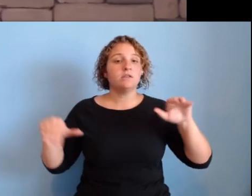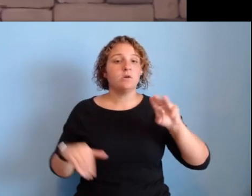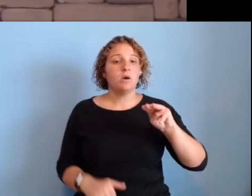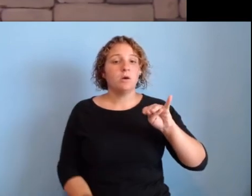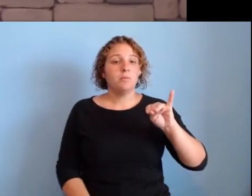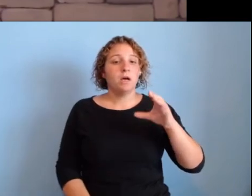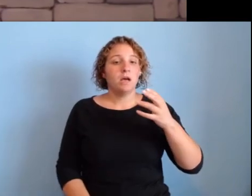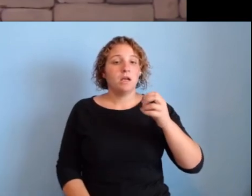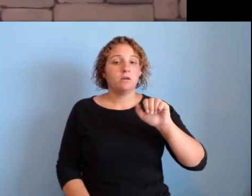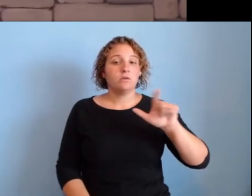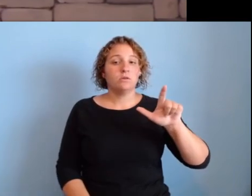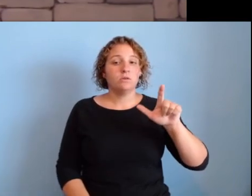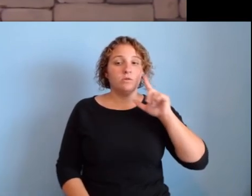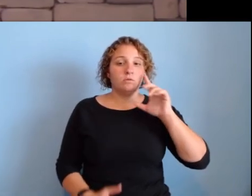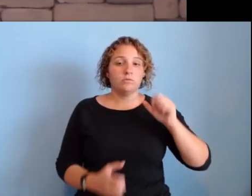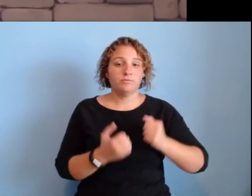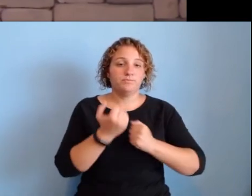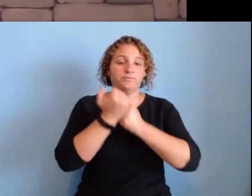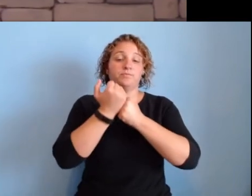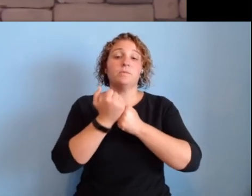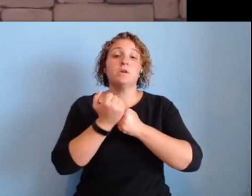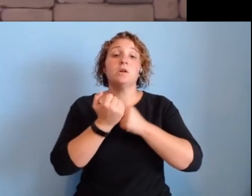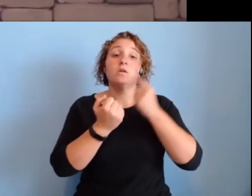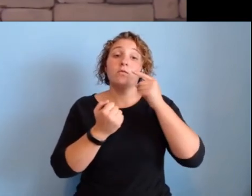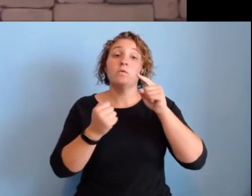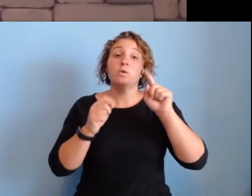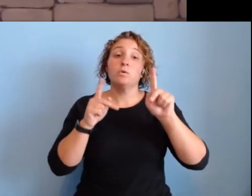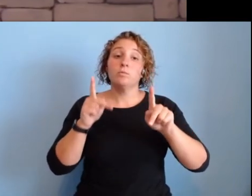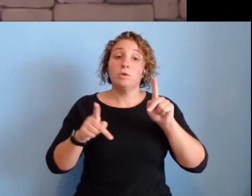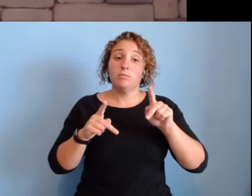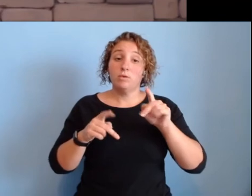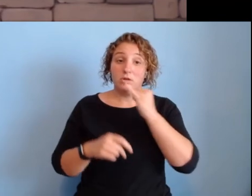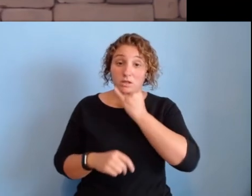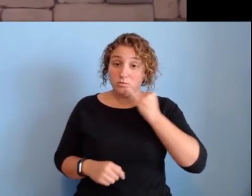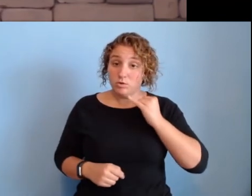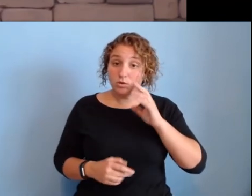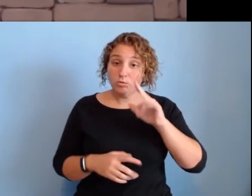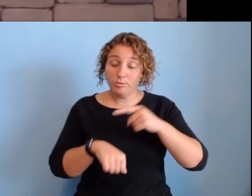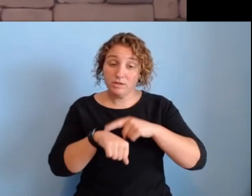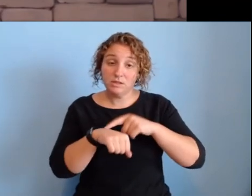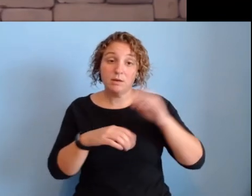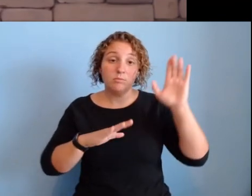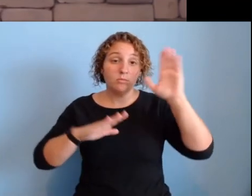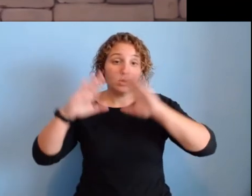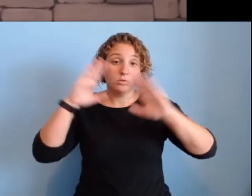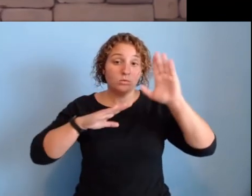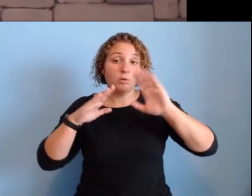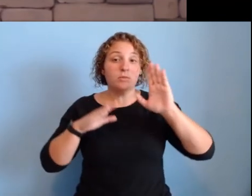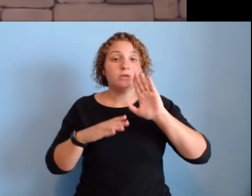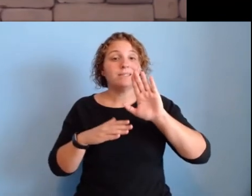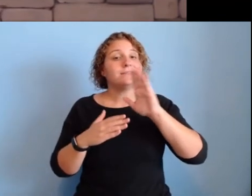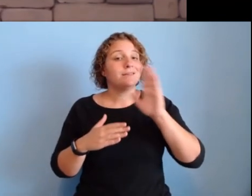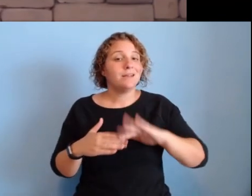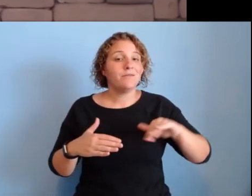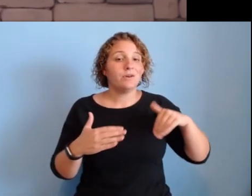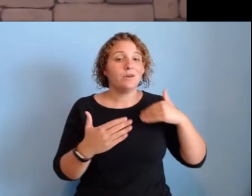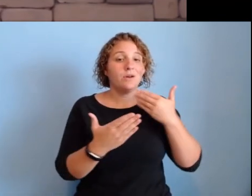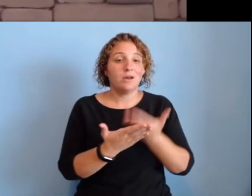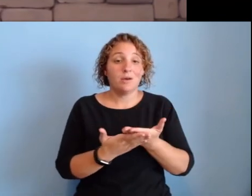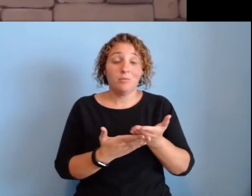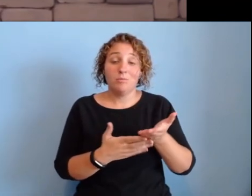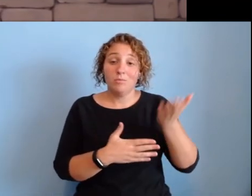which standeth for the children of thy people Israel. There shall be a time of trouble such as never was since there was a nation.